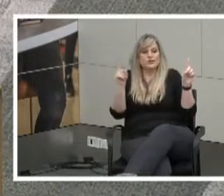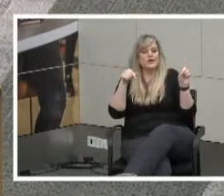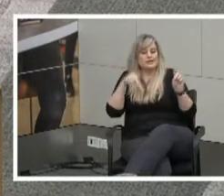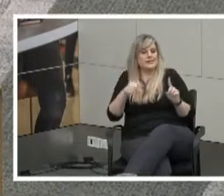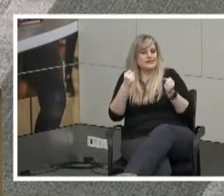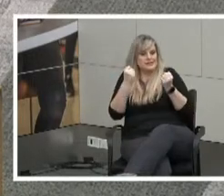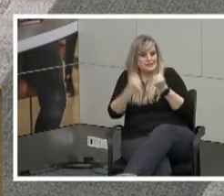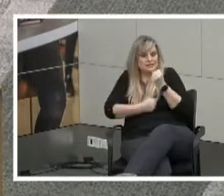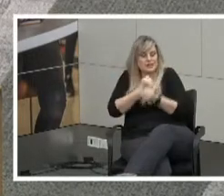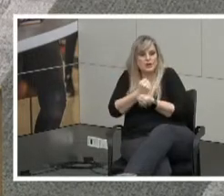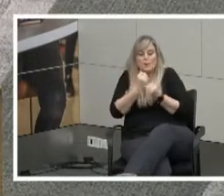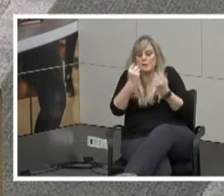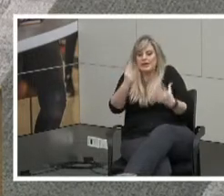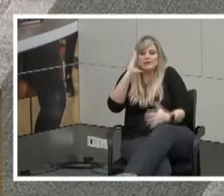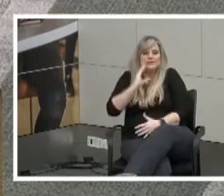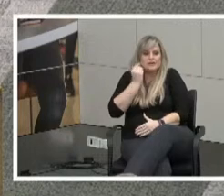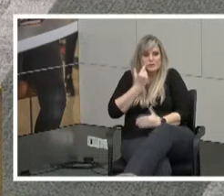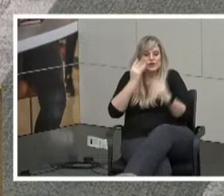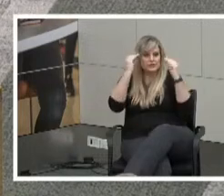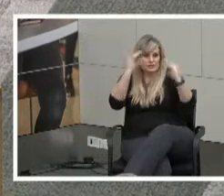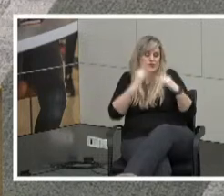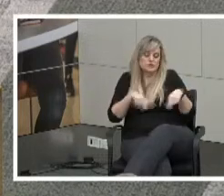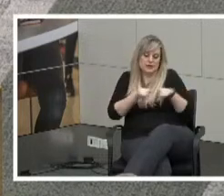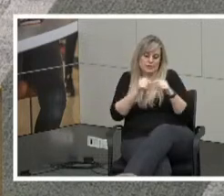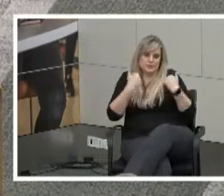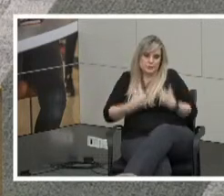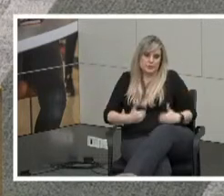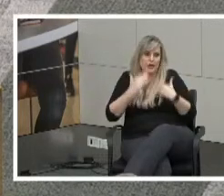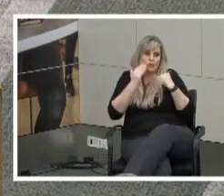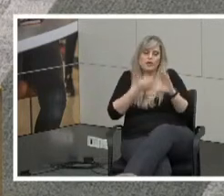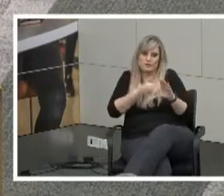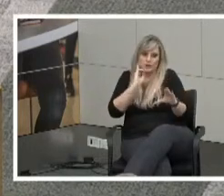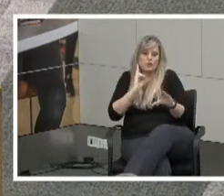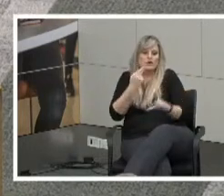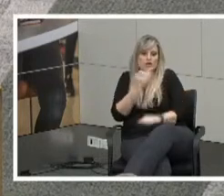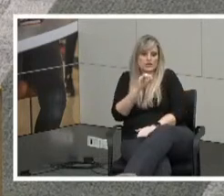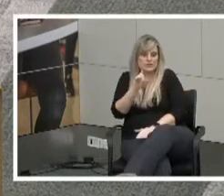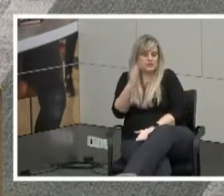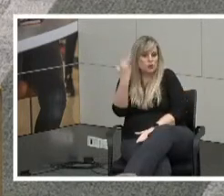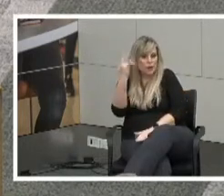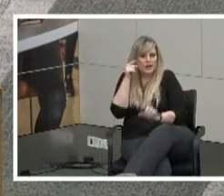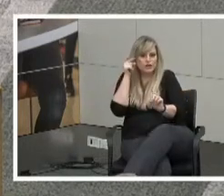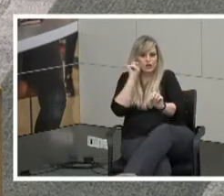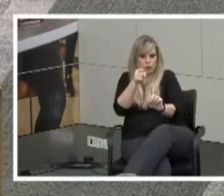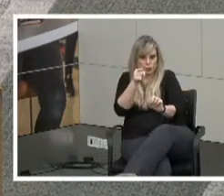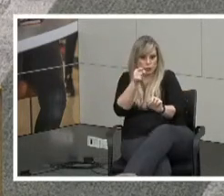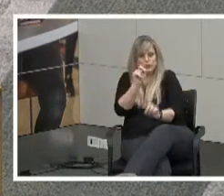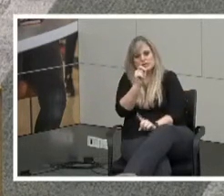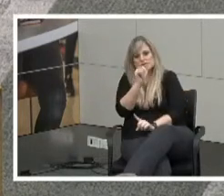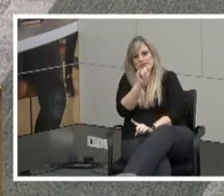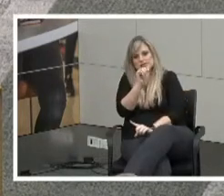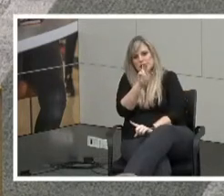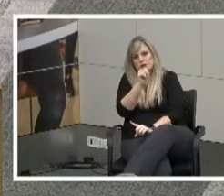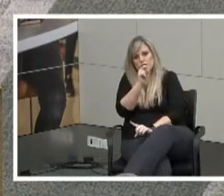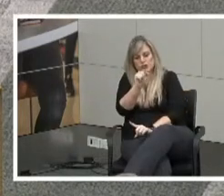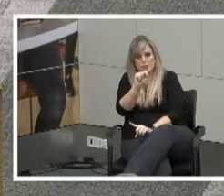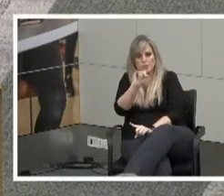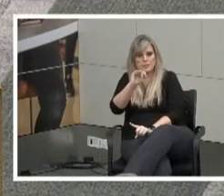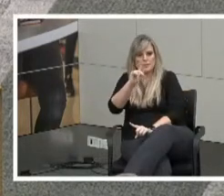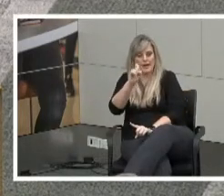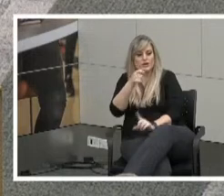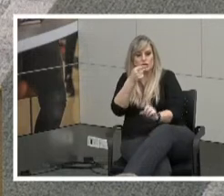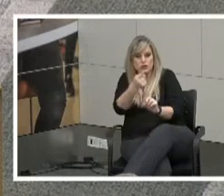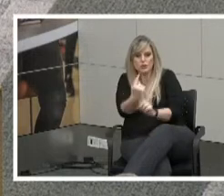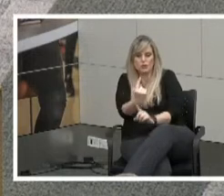thousands of Veteran teachers like myself will be leaving HISD Because of You Tyrant Mike you are single-handedly